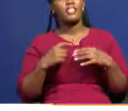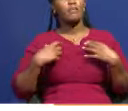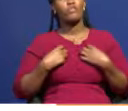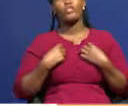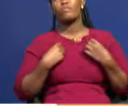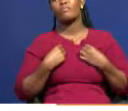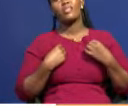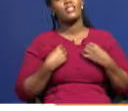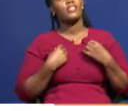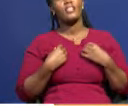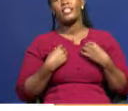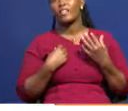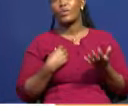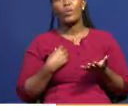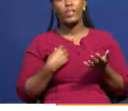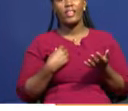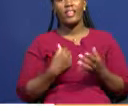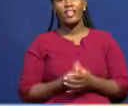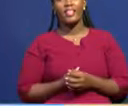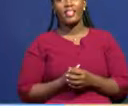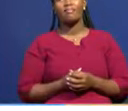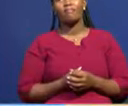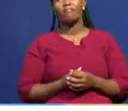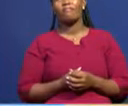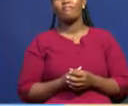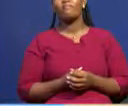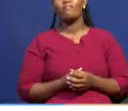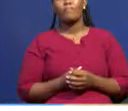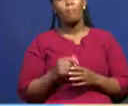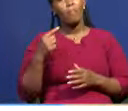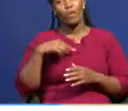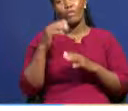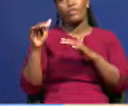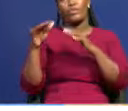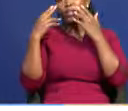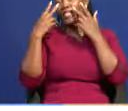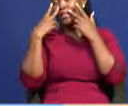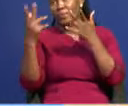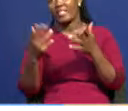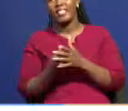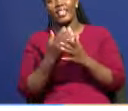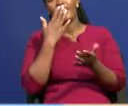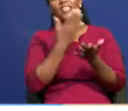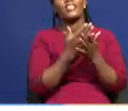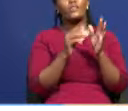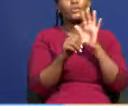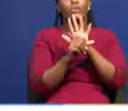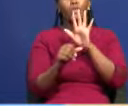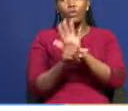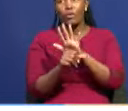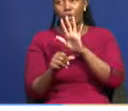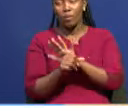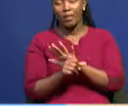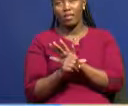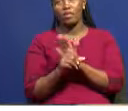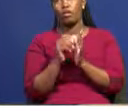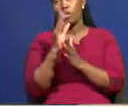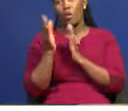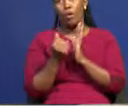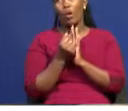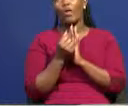should just tax income. Okay. That is in theory. We'll wait to see that. Thank you so much. That is Oscar Omondi, a political analyst,